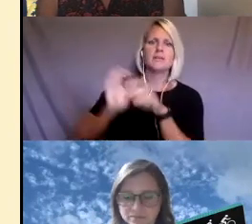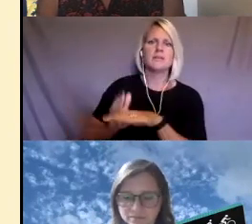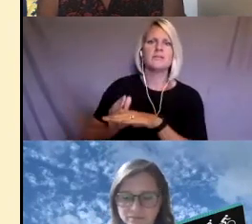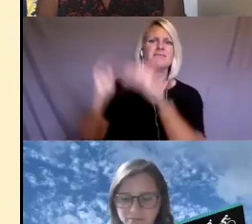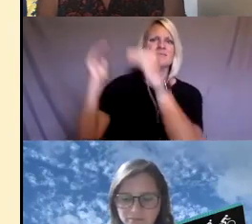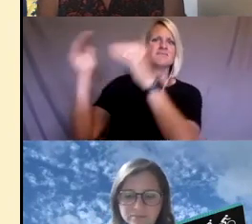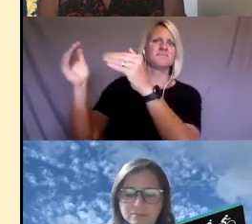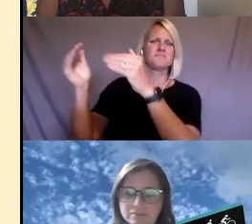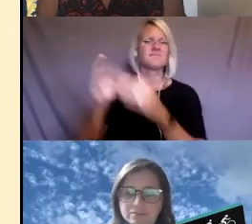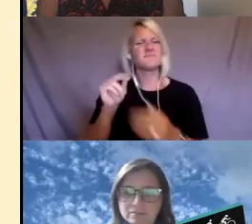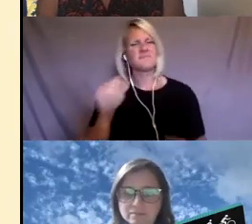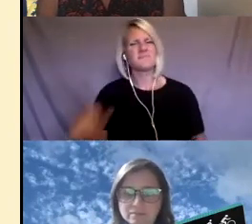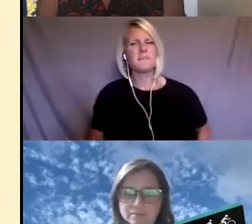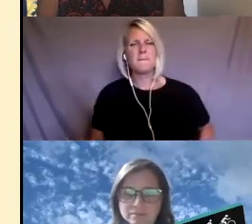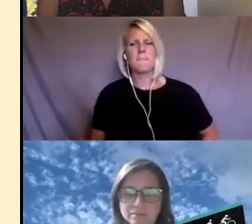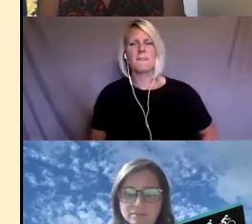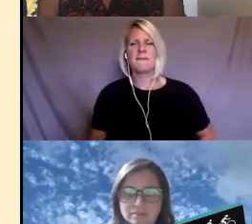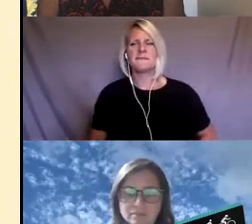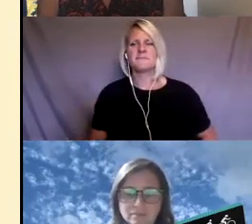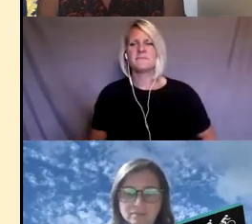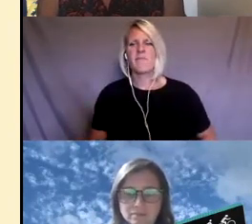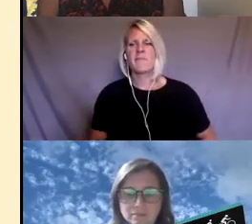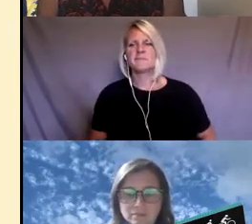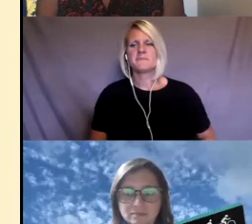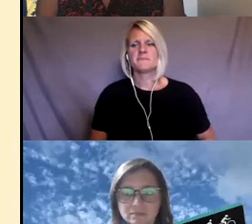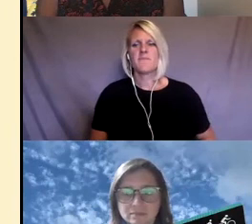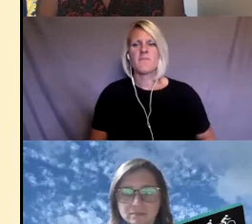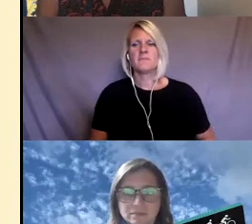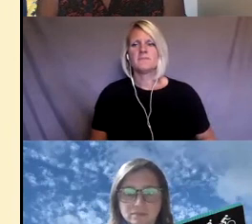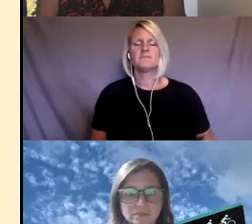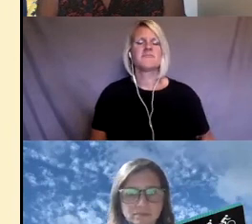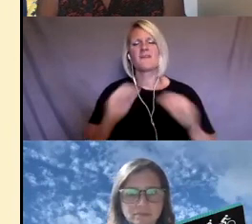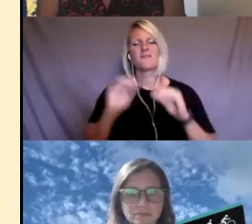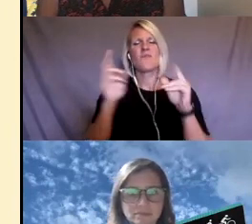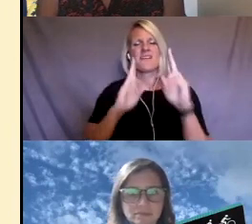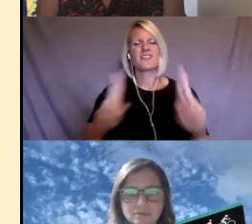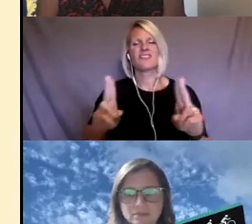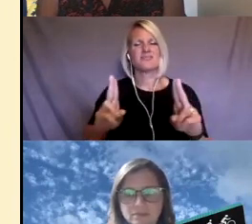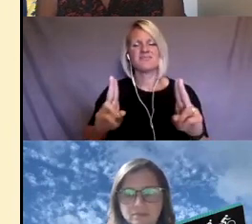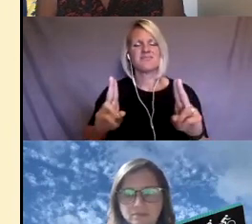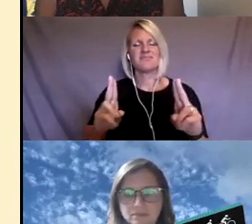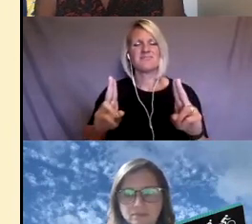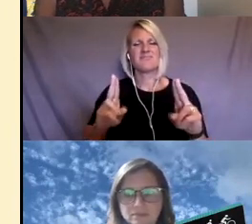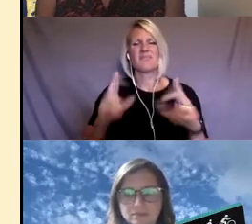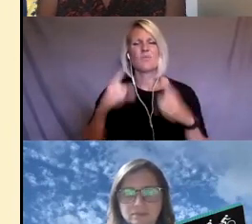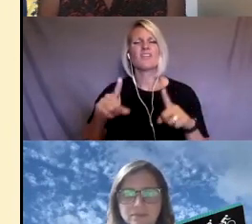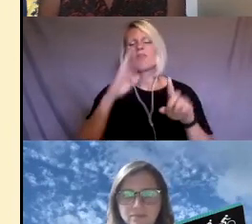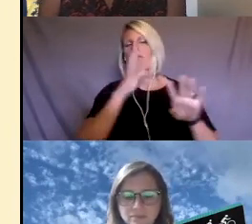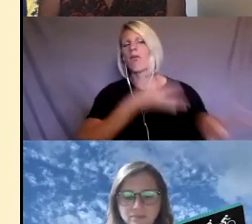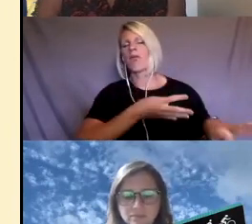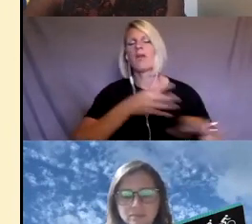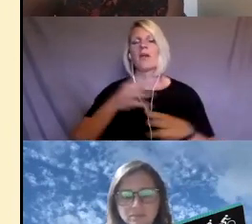someone else or somewhere else. So I just don't feel like there's any honor in that. So for me, the just